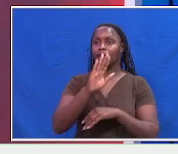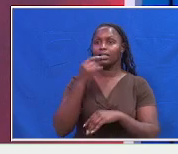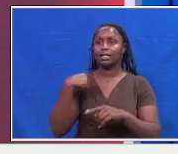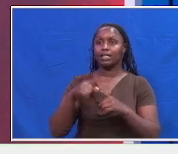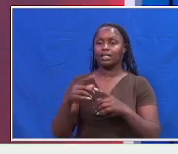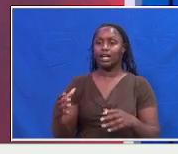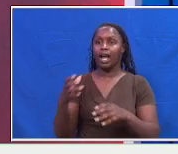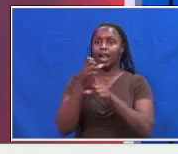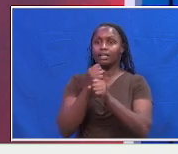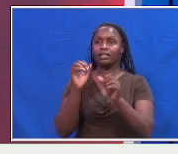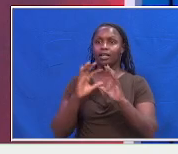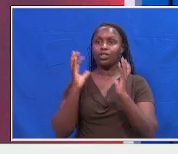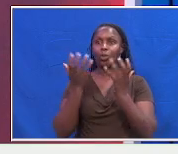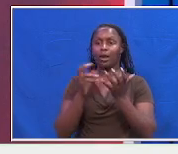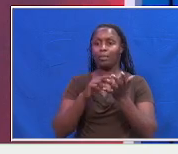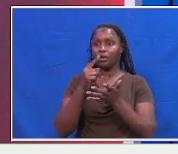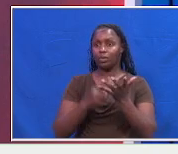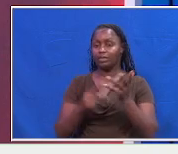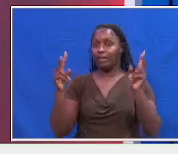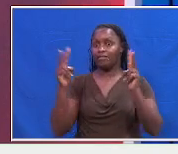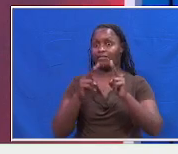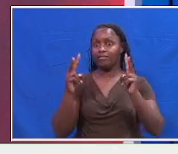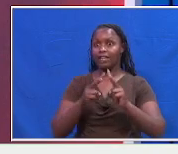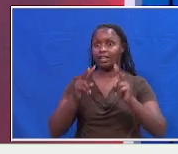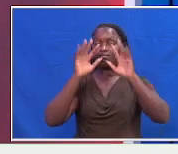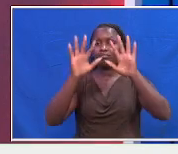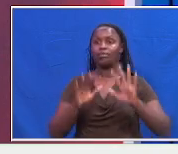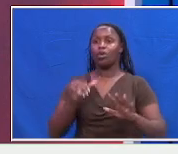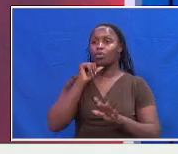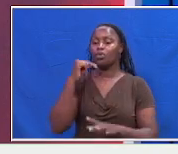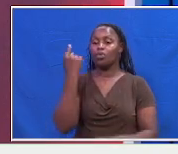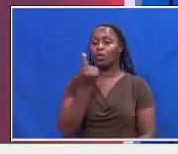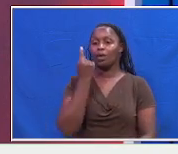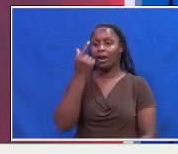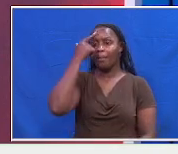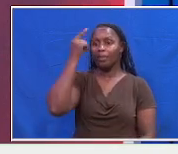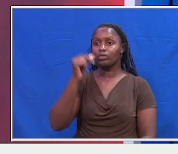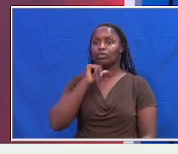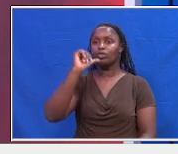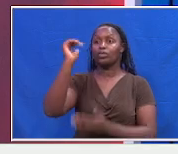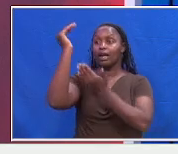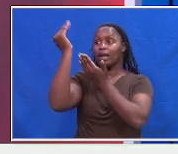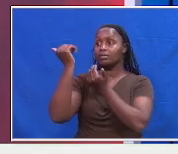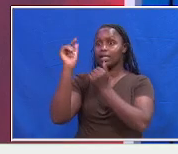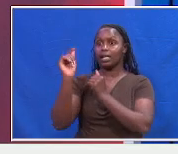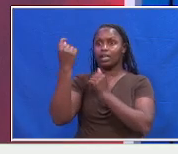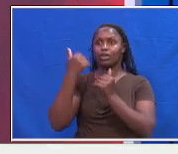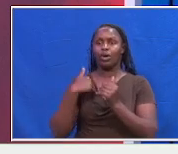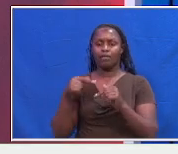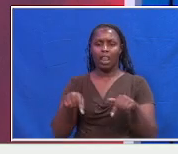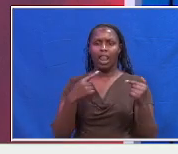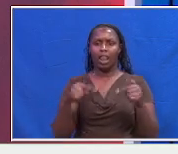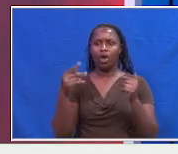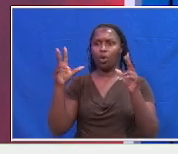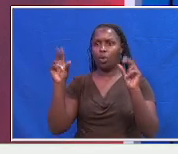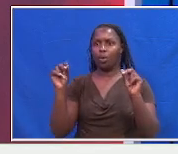world is also quite critical, not only in the actual fight, because we don't expect Kenya to go into a conflict, but also as a